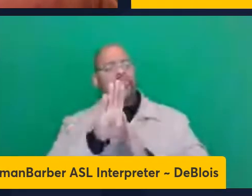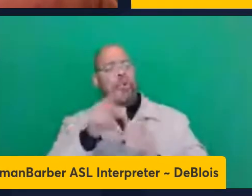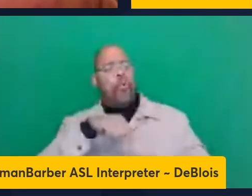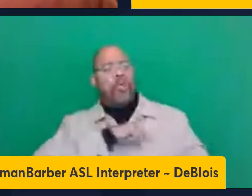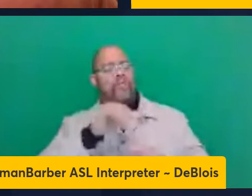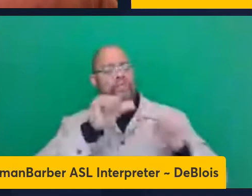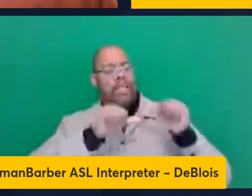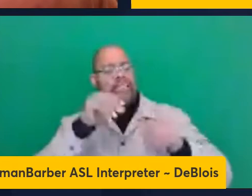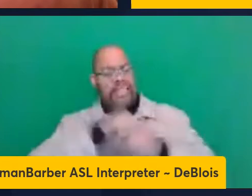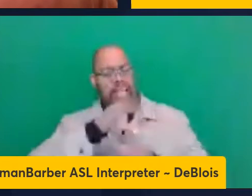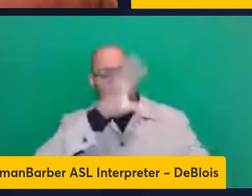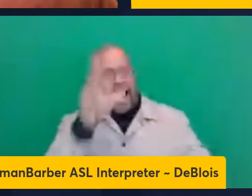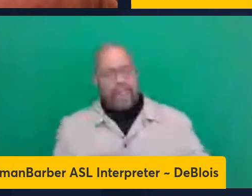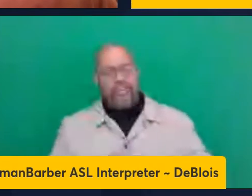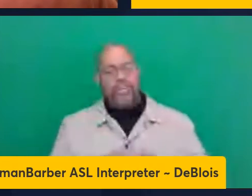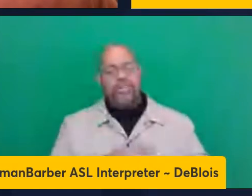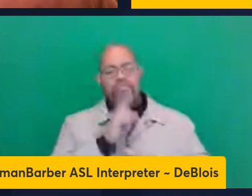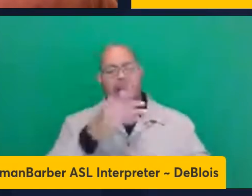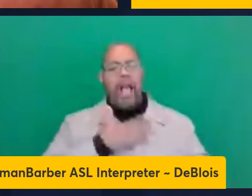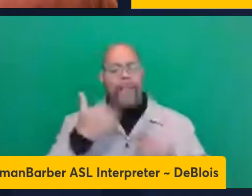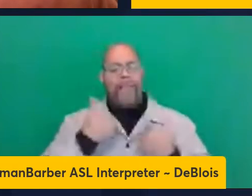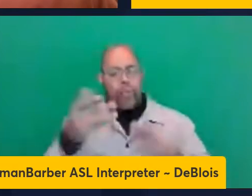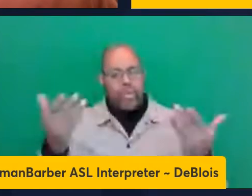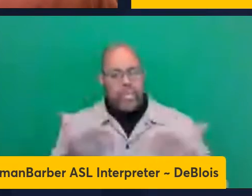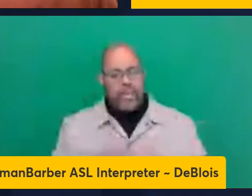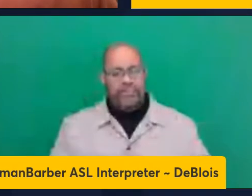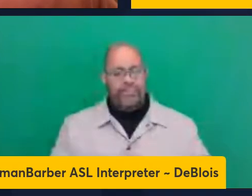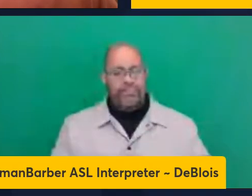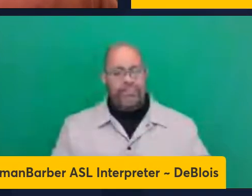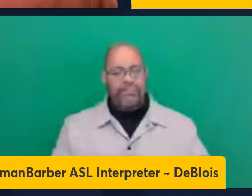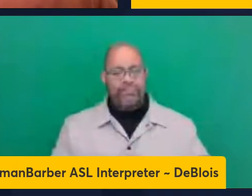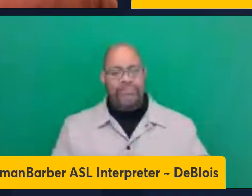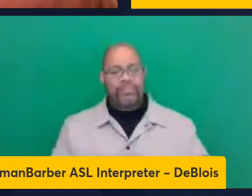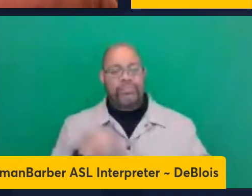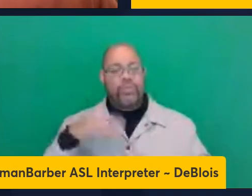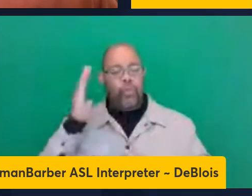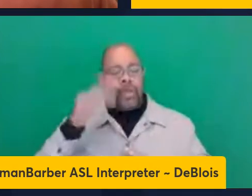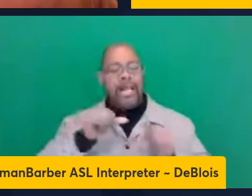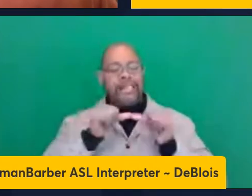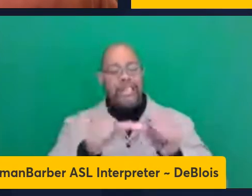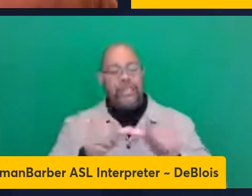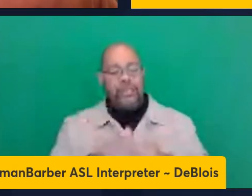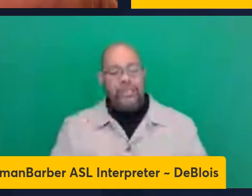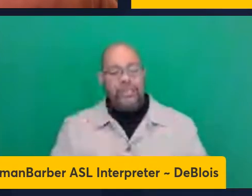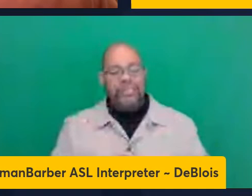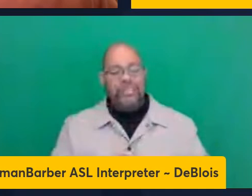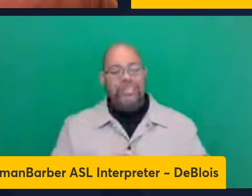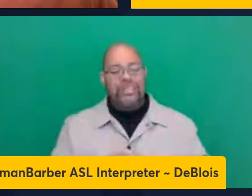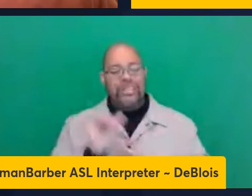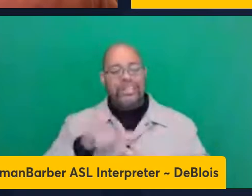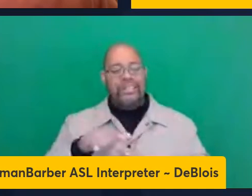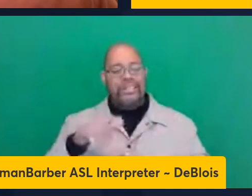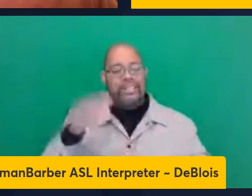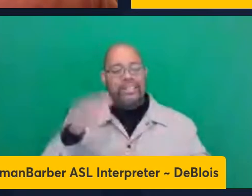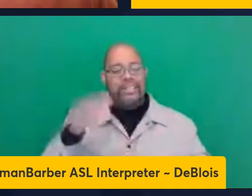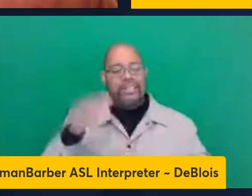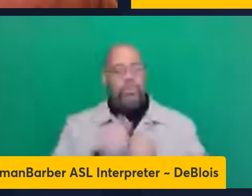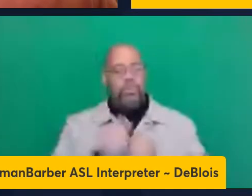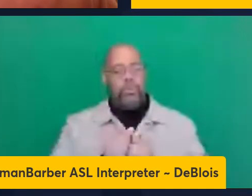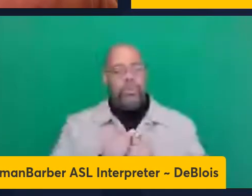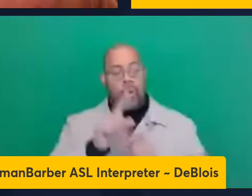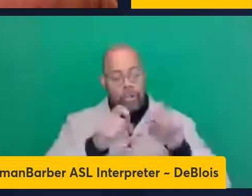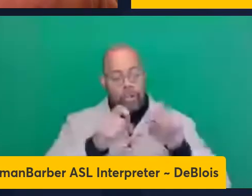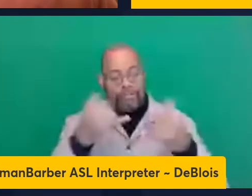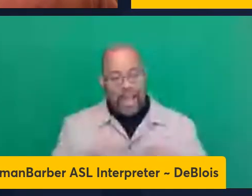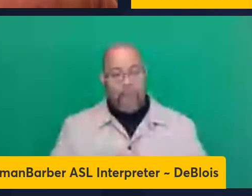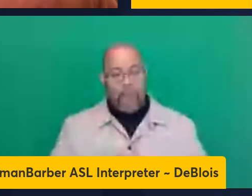on the continent. We're really really happy to have you. We're gonna continue this keynote with the questions